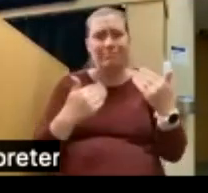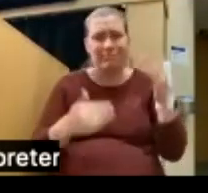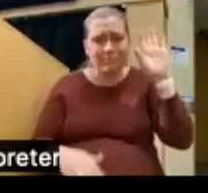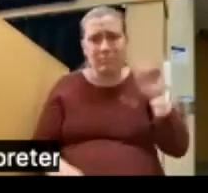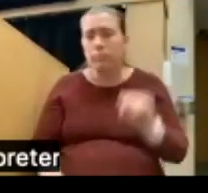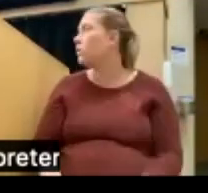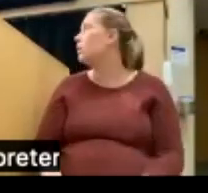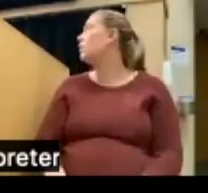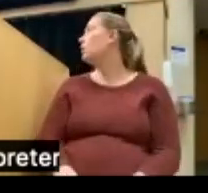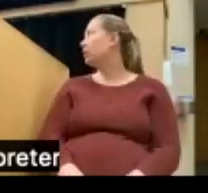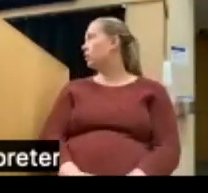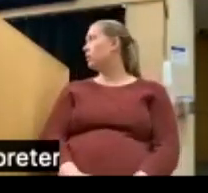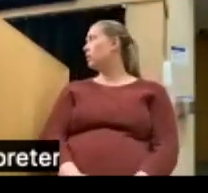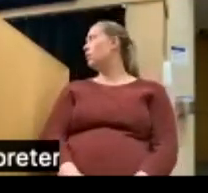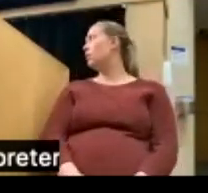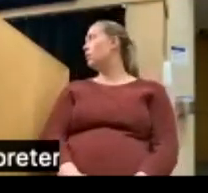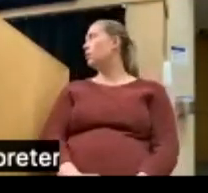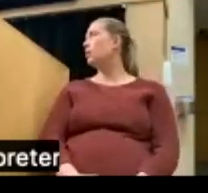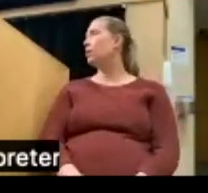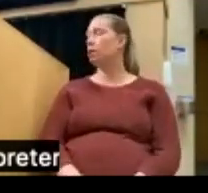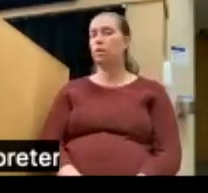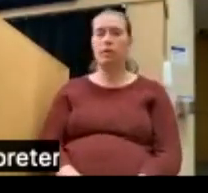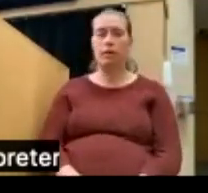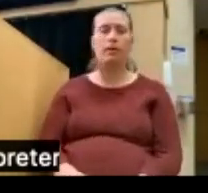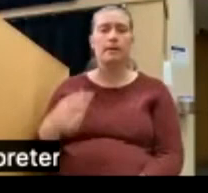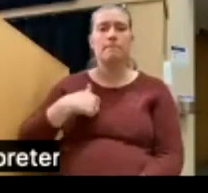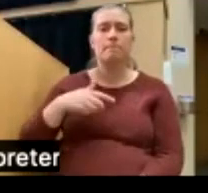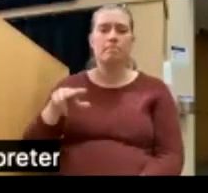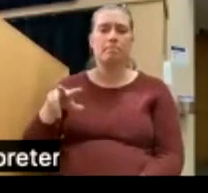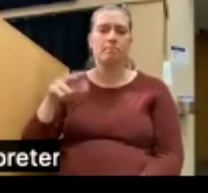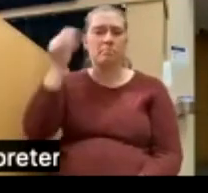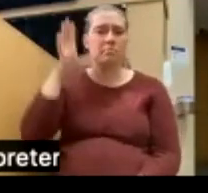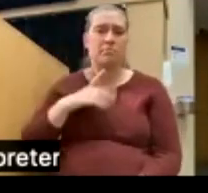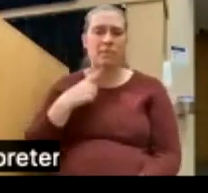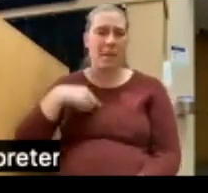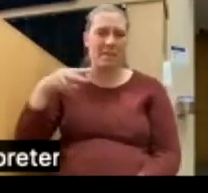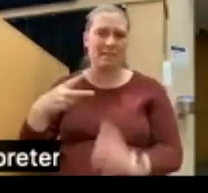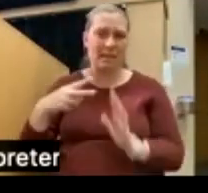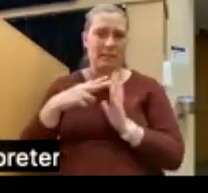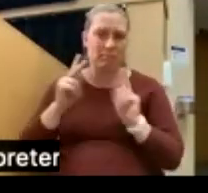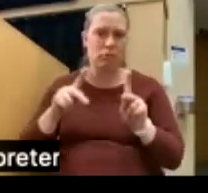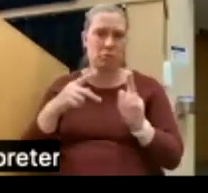First of all, I want to second the endorsement. Somebody else has read the book. It was absolutely wonderful. Everybody got that.